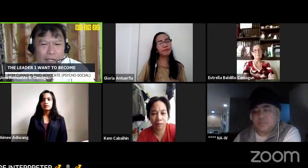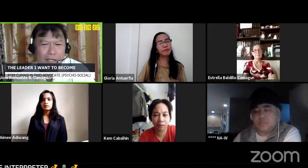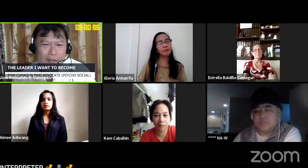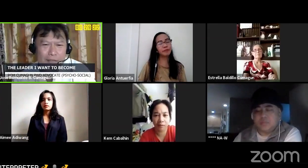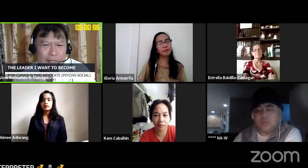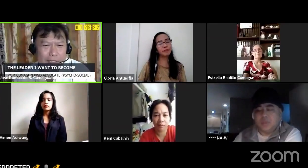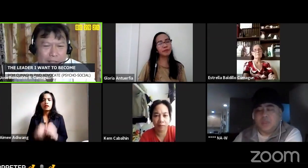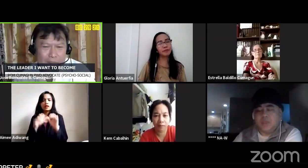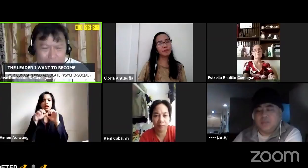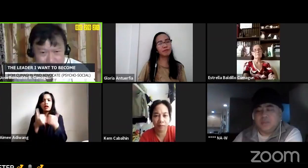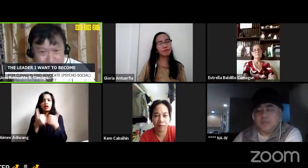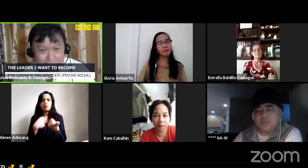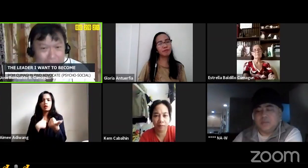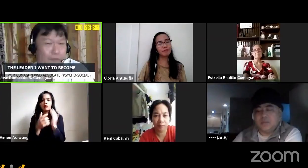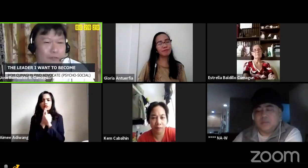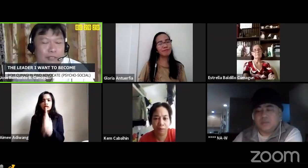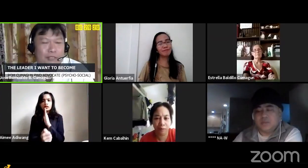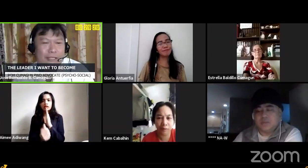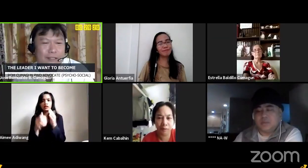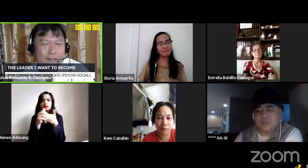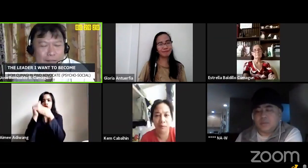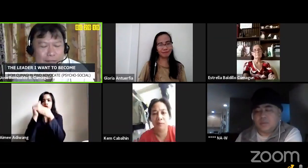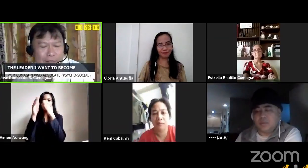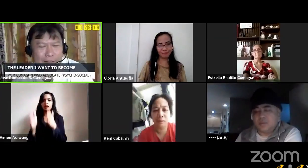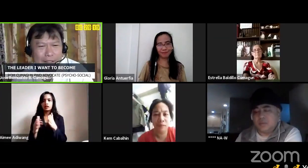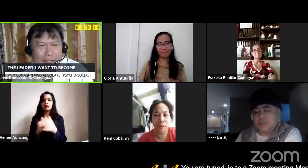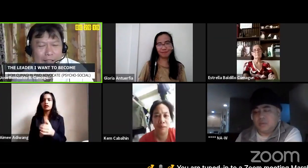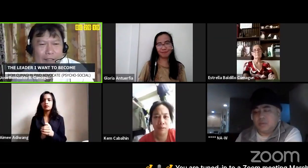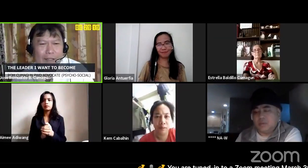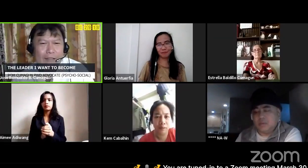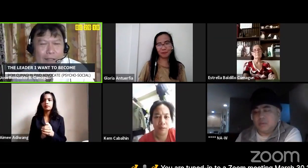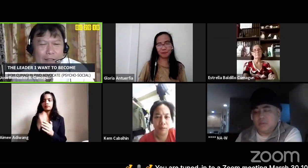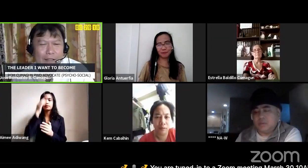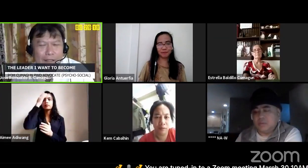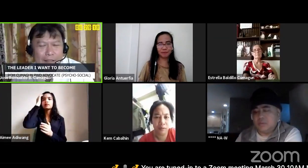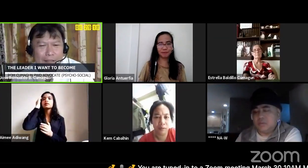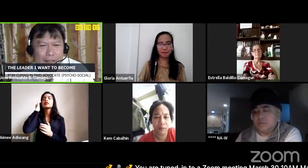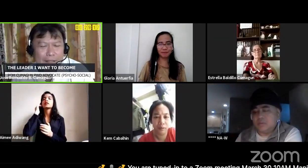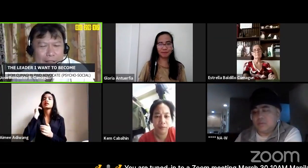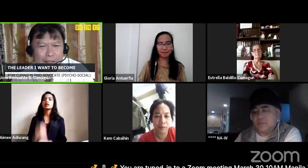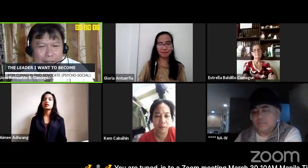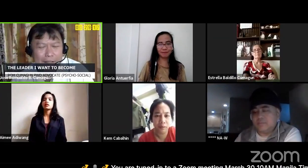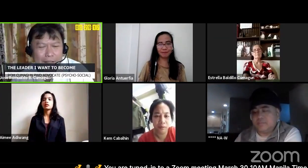How effective I am as a leader still left to be seen.